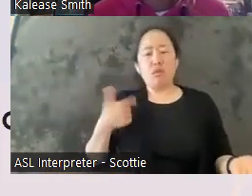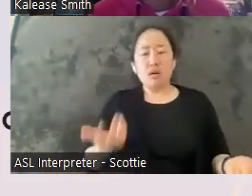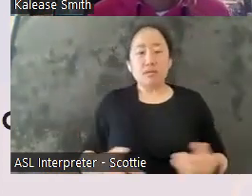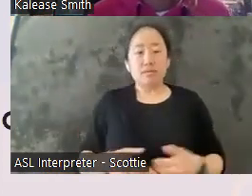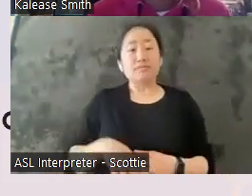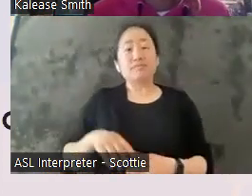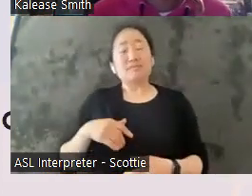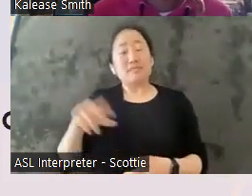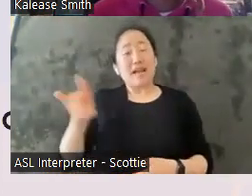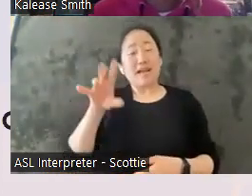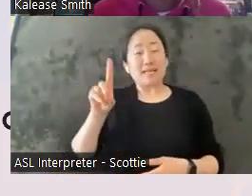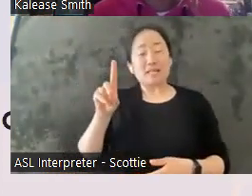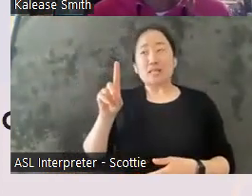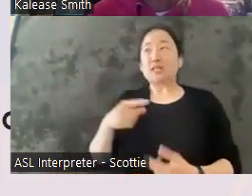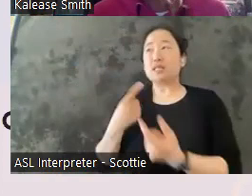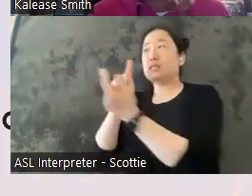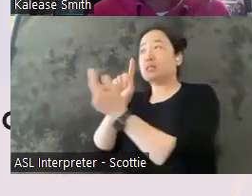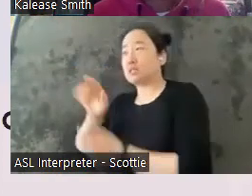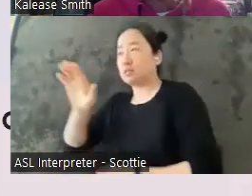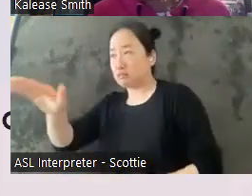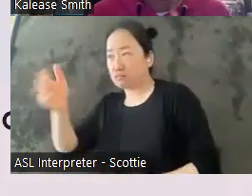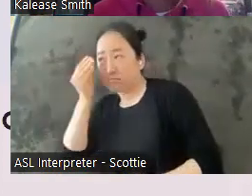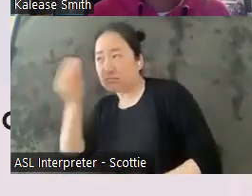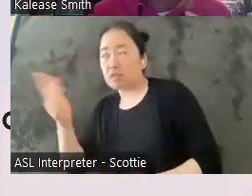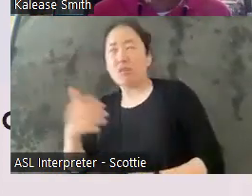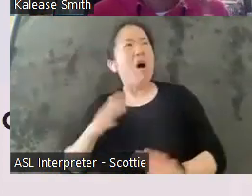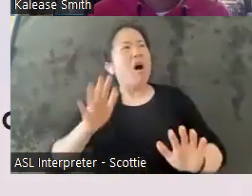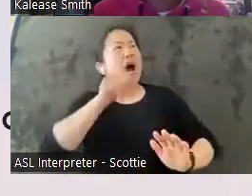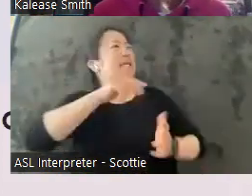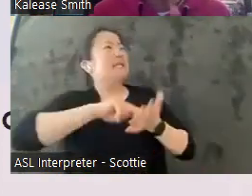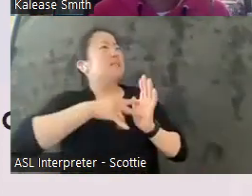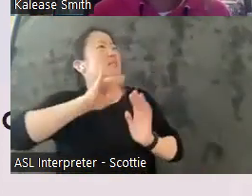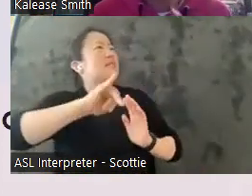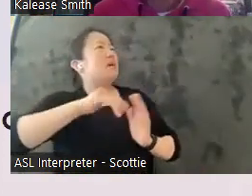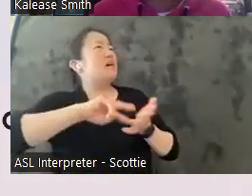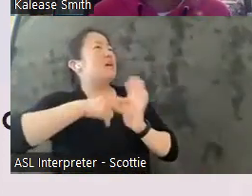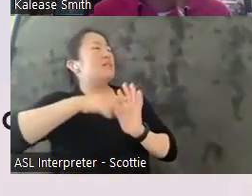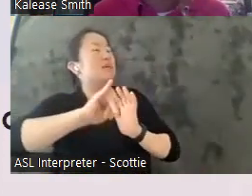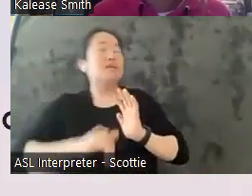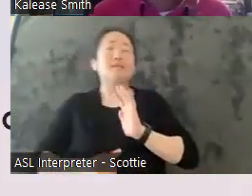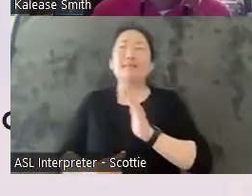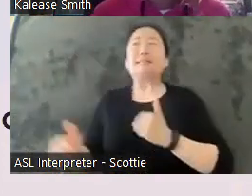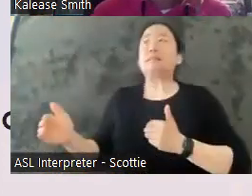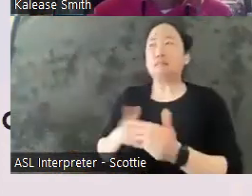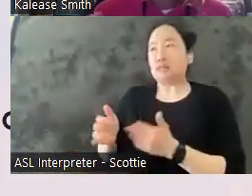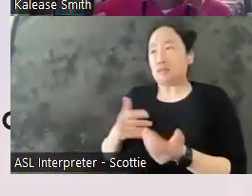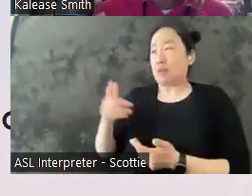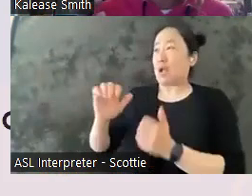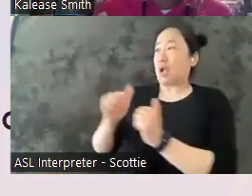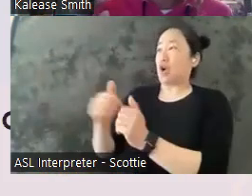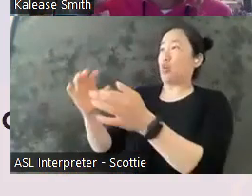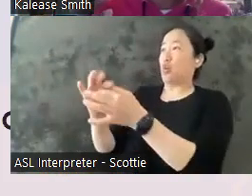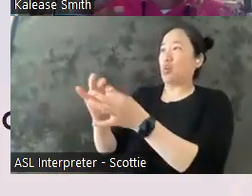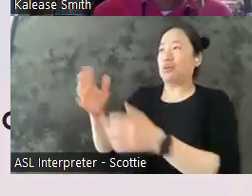with somebody and they go, oh, well, I didn't mean it that way. And I said, it doesn't matter. I said, it didn't come out good at all. And if